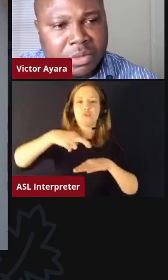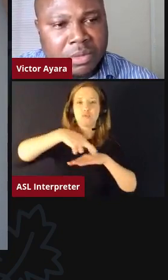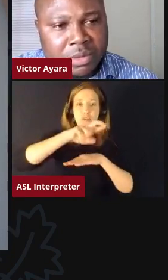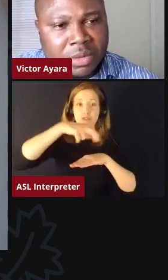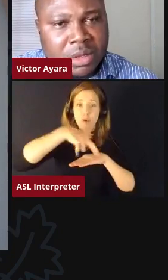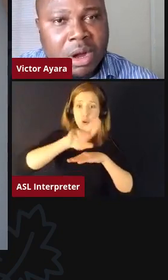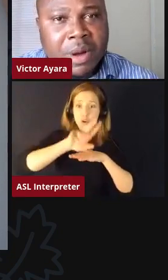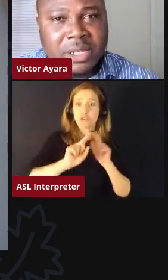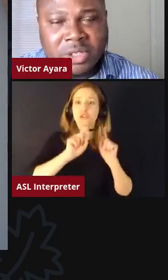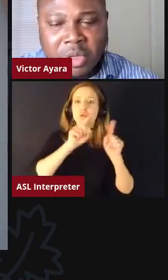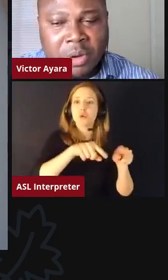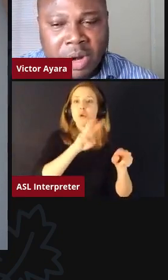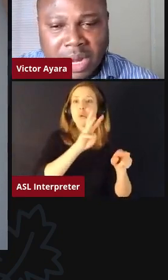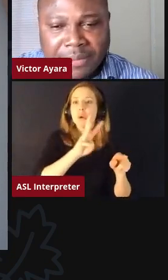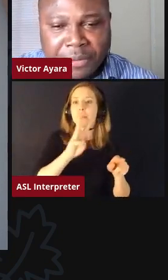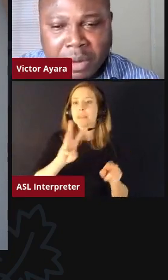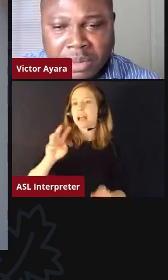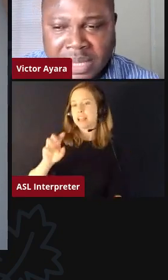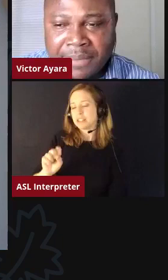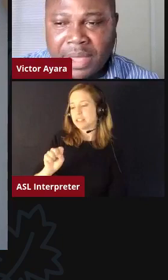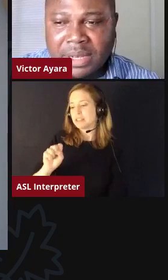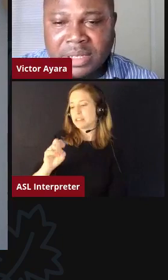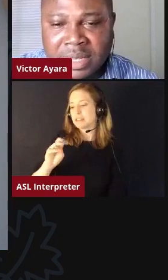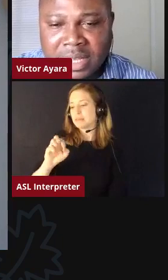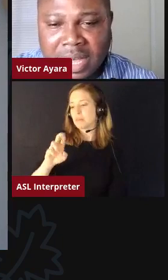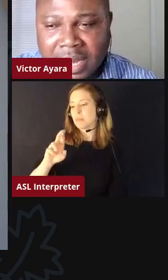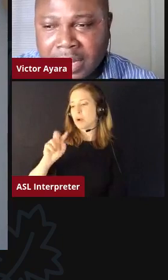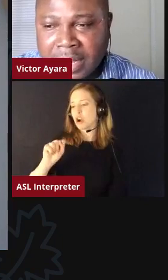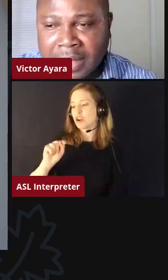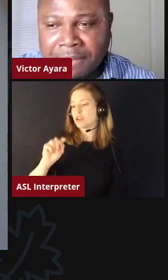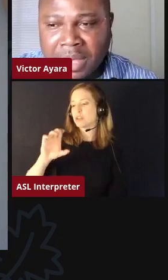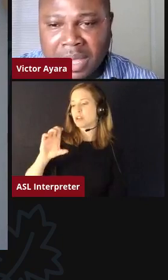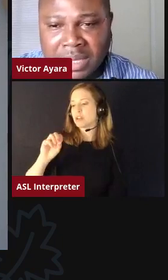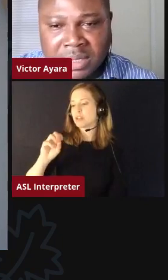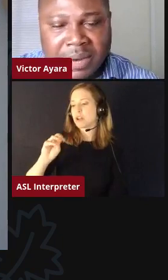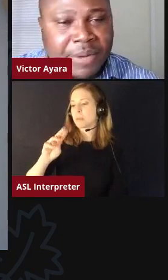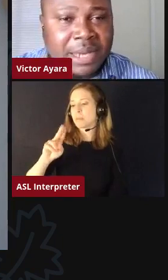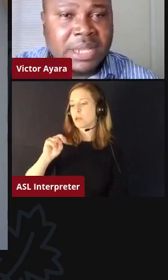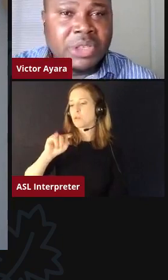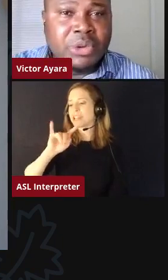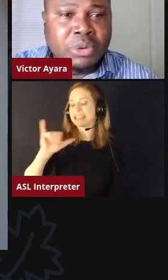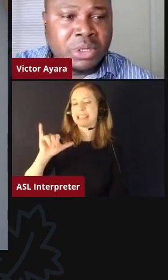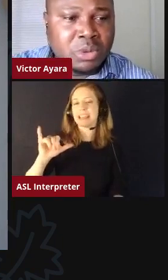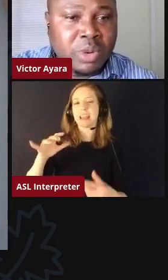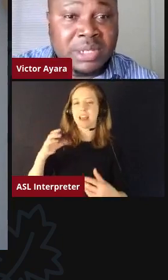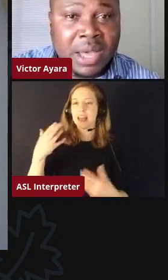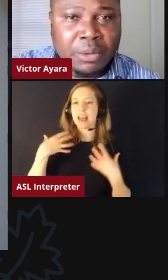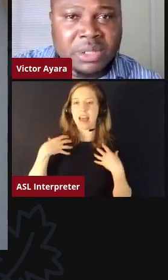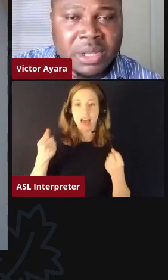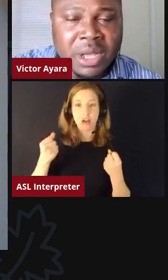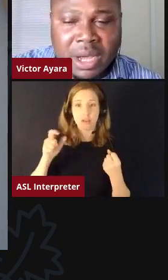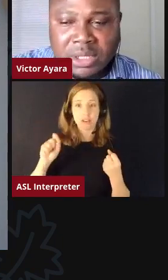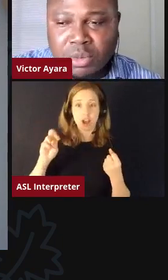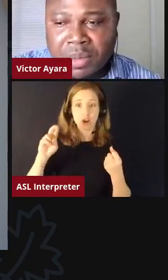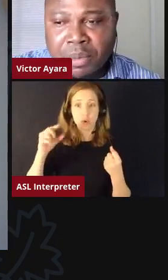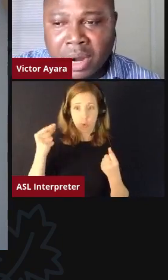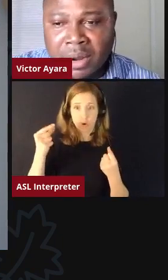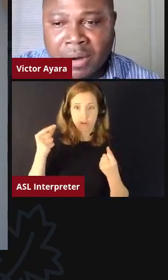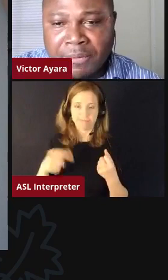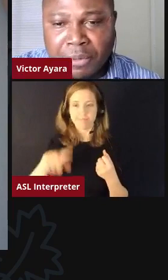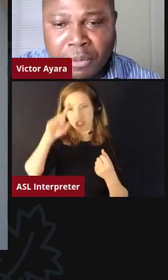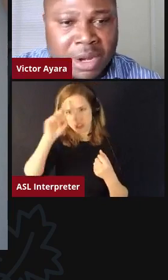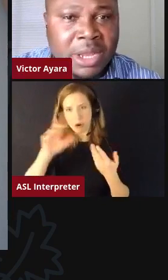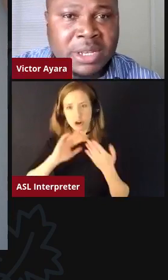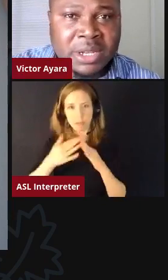smartcommunityhealth.org. All right. So you heard it from David, and he is inviting you to reach out to be